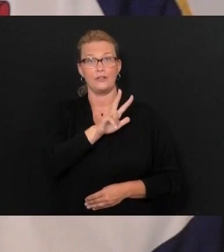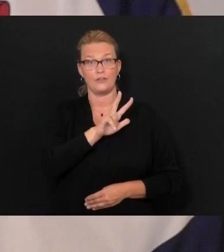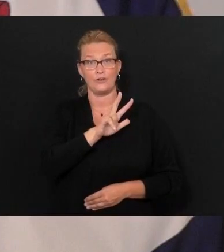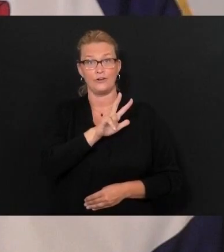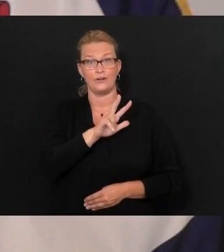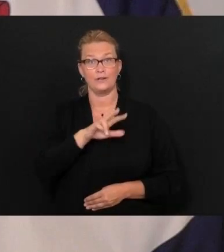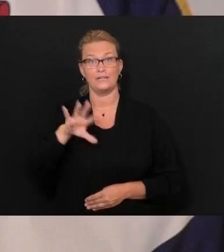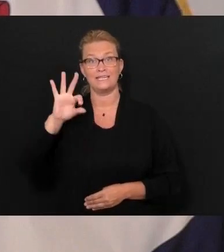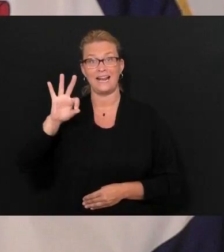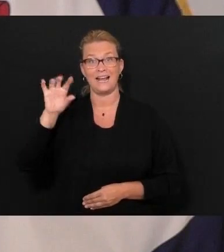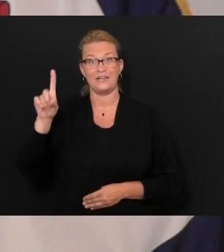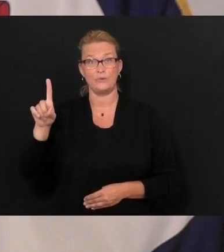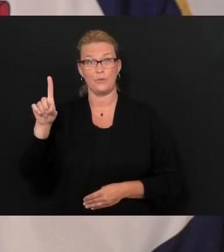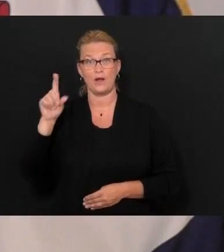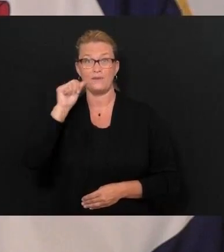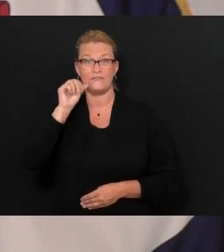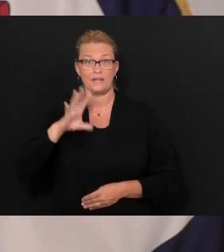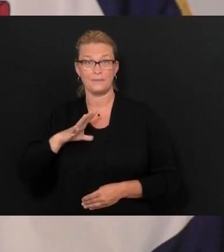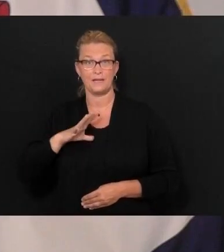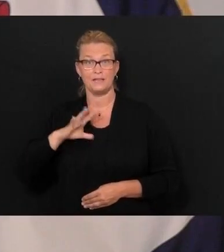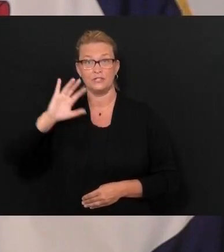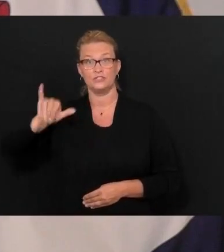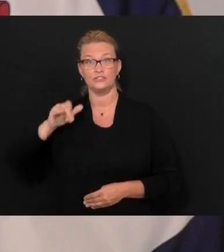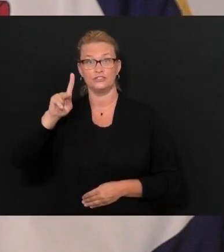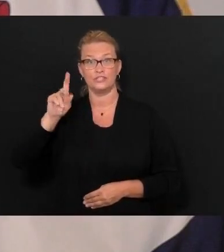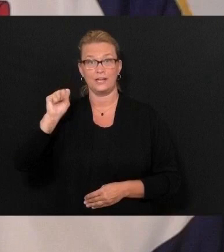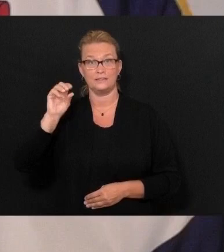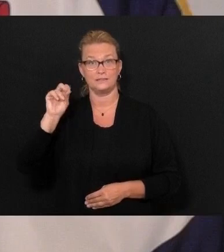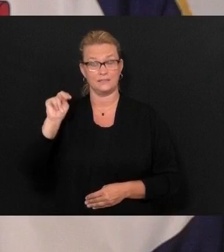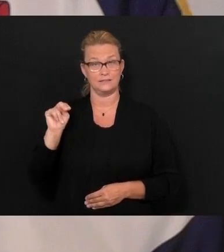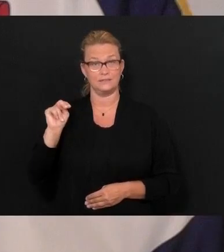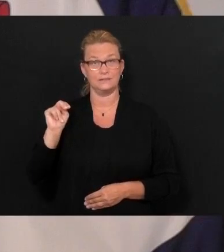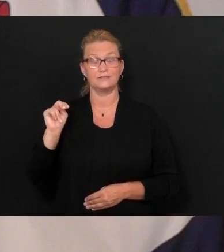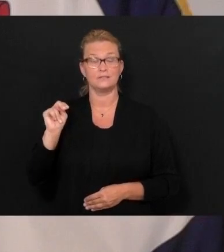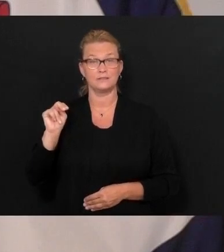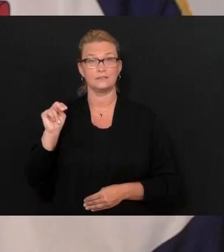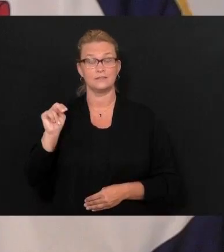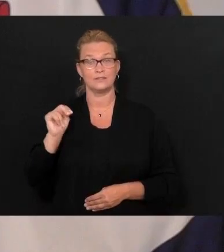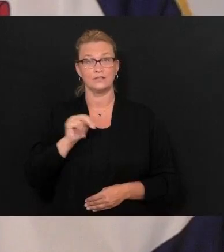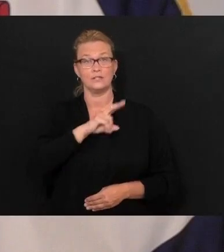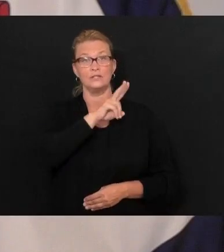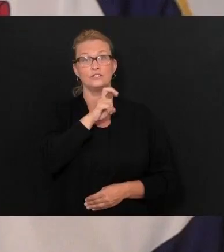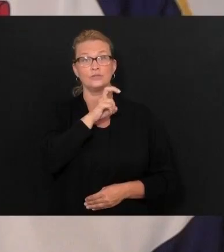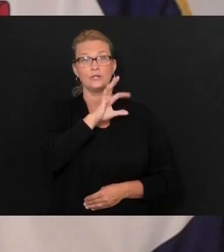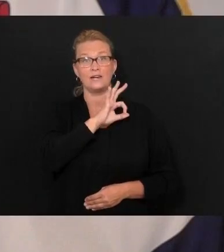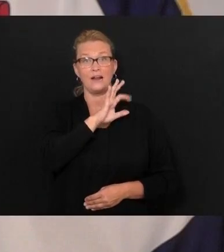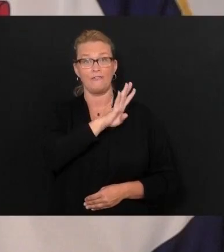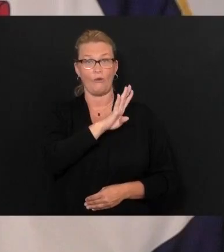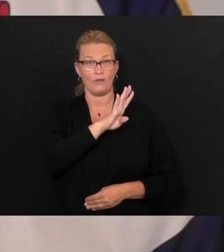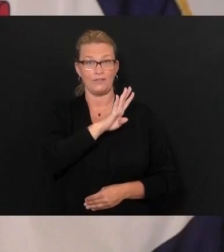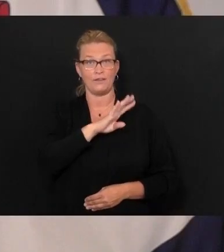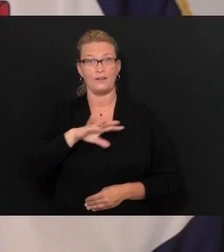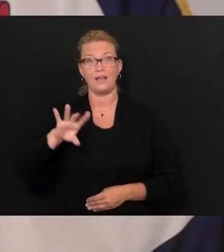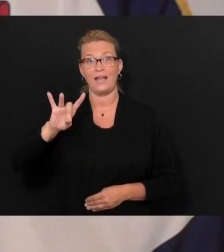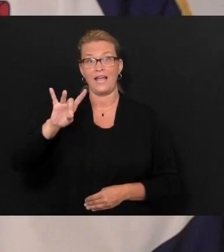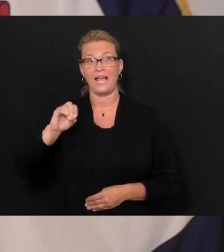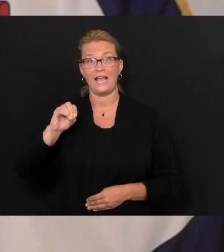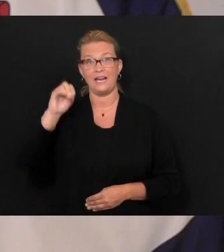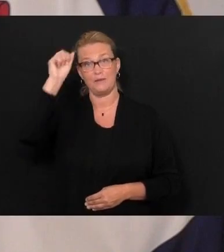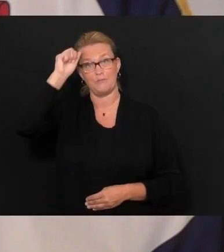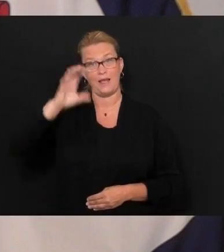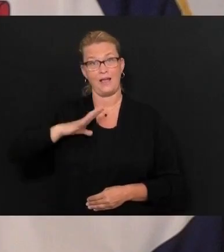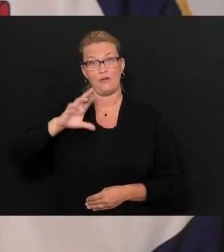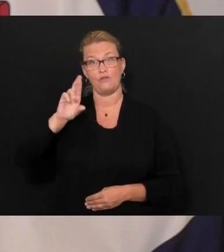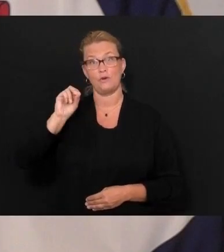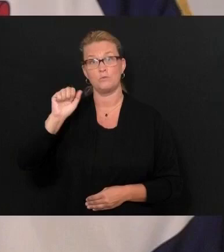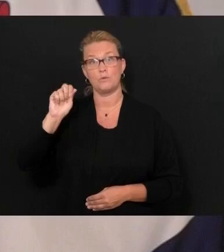a 91-year-old female from Jackson County. The 294th death, an 80-year-old male from